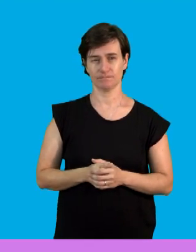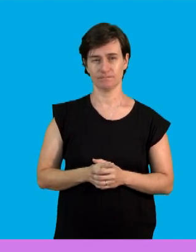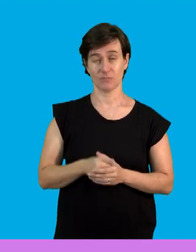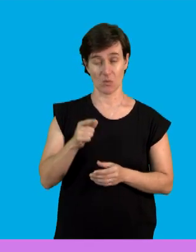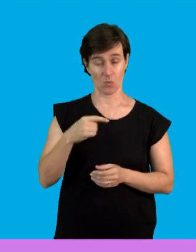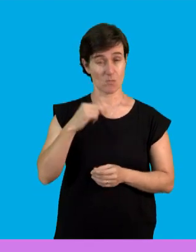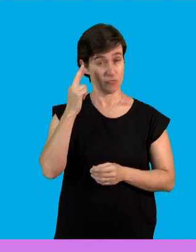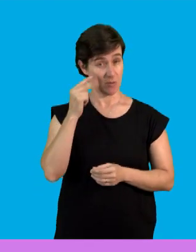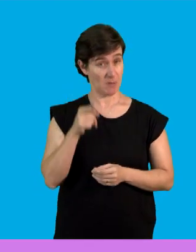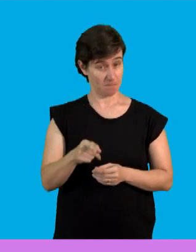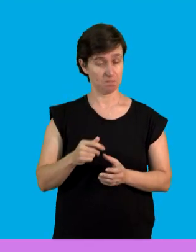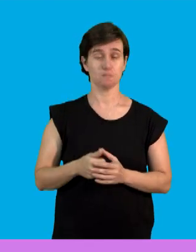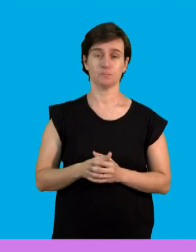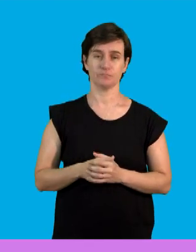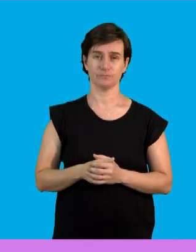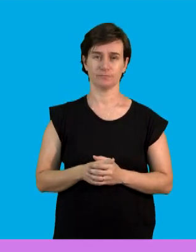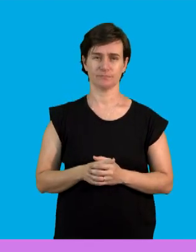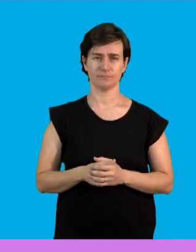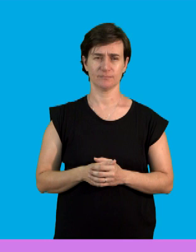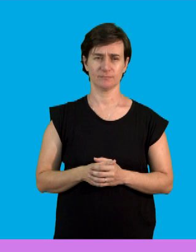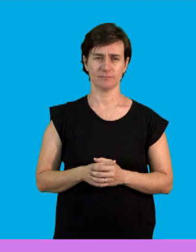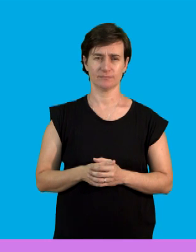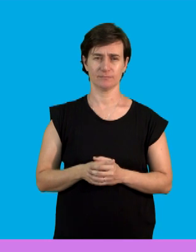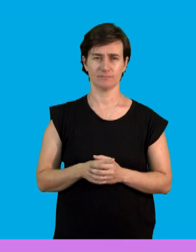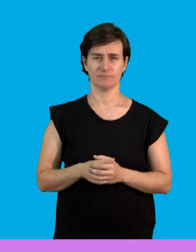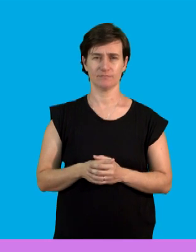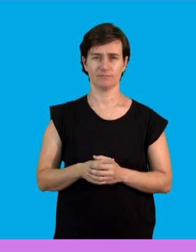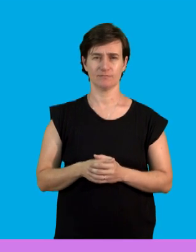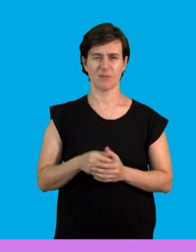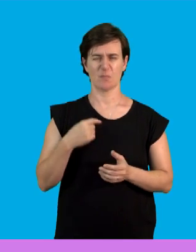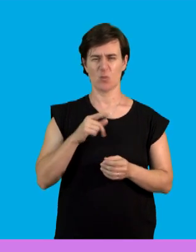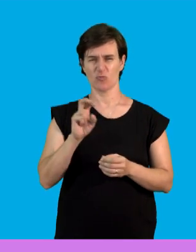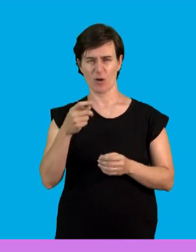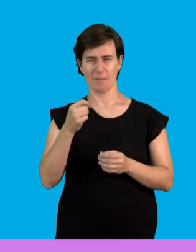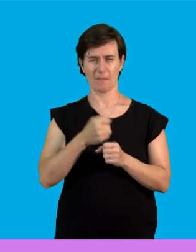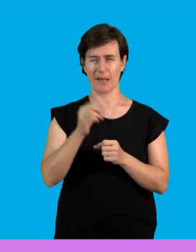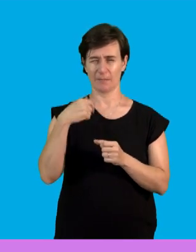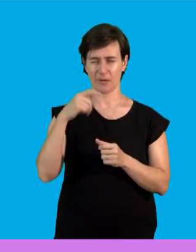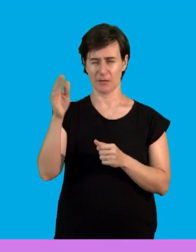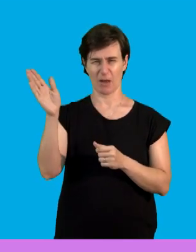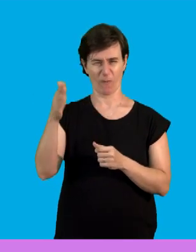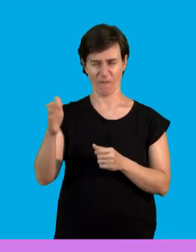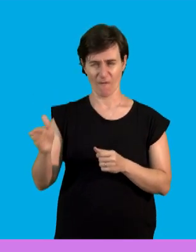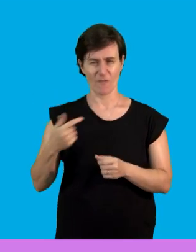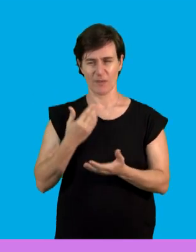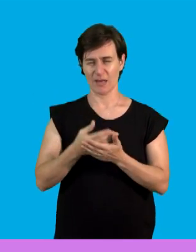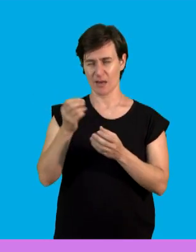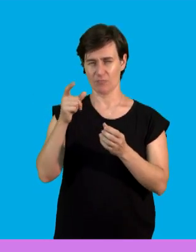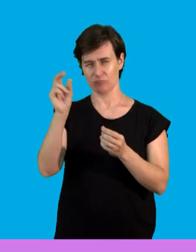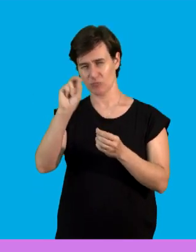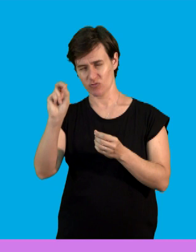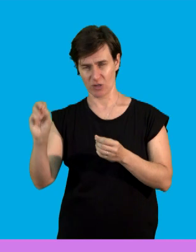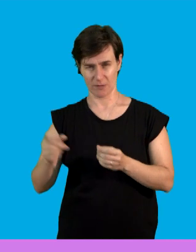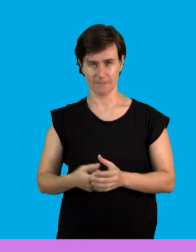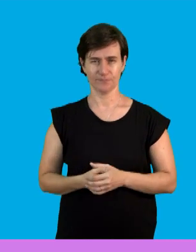millimeters. That is what we need to remember. Let's make some space